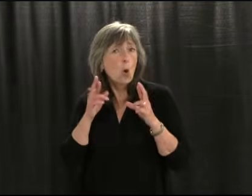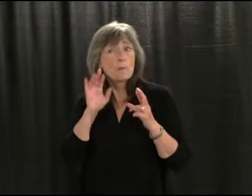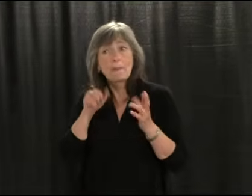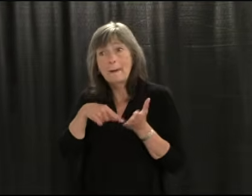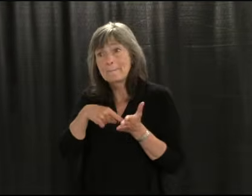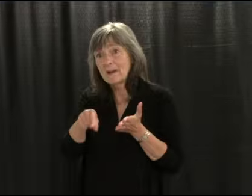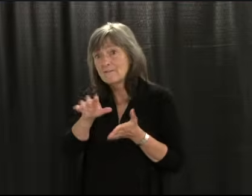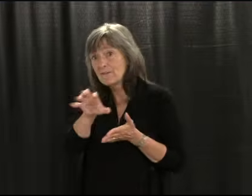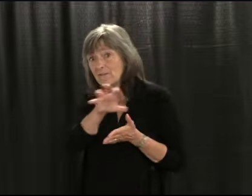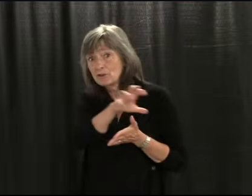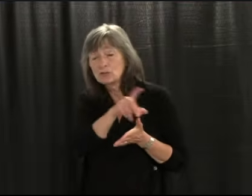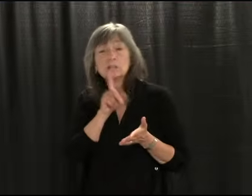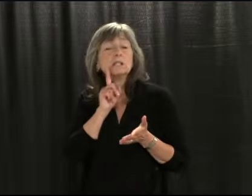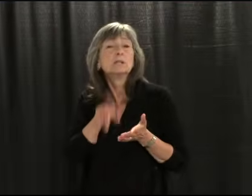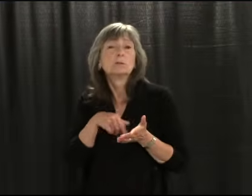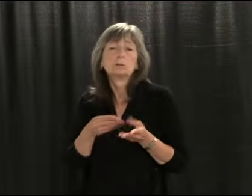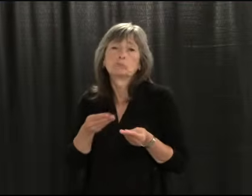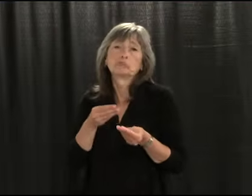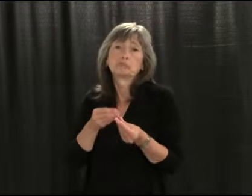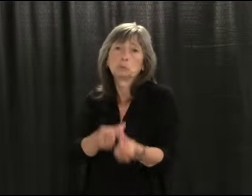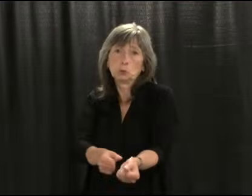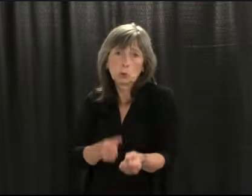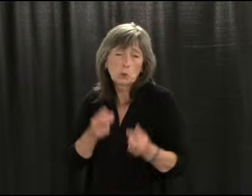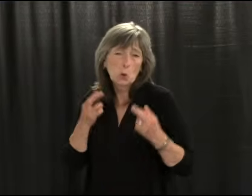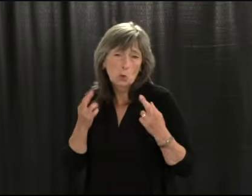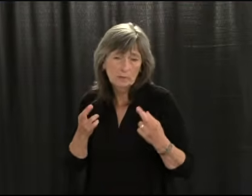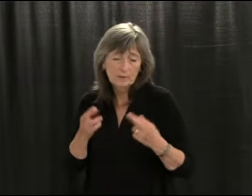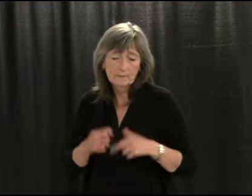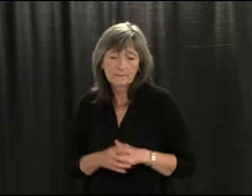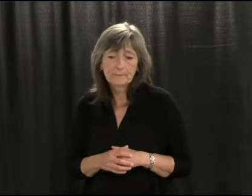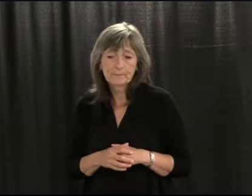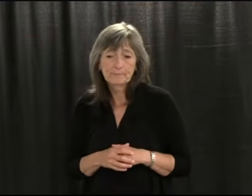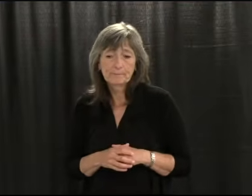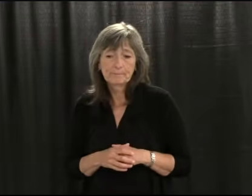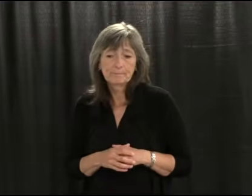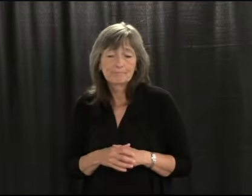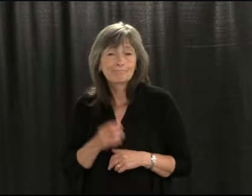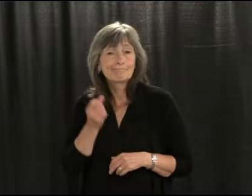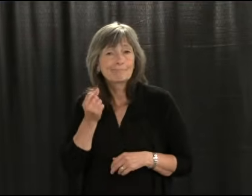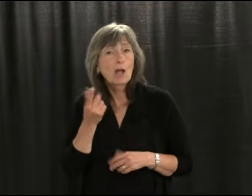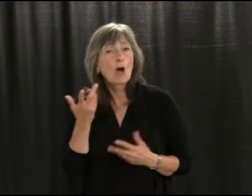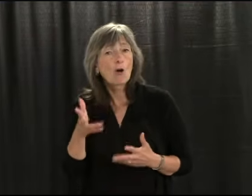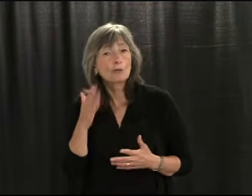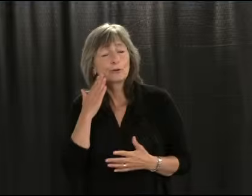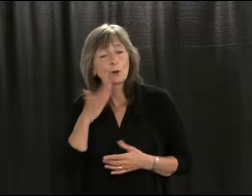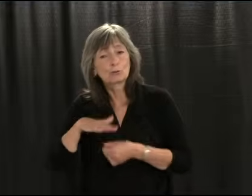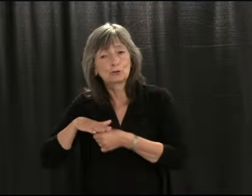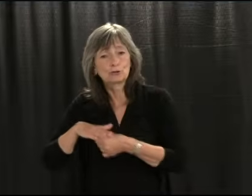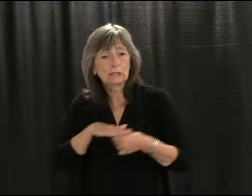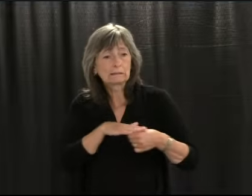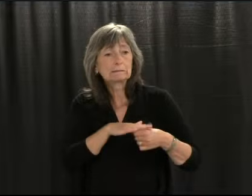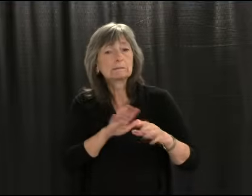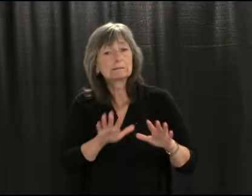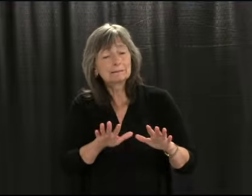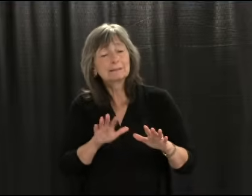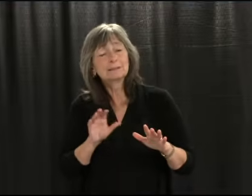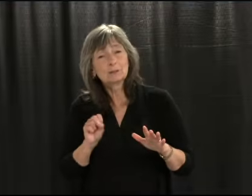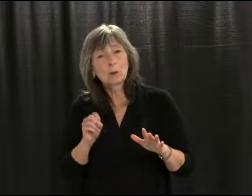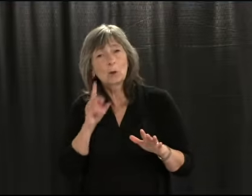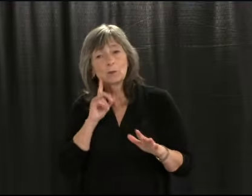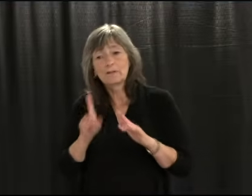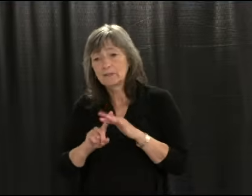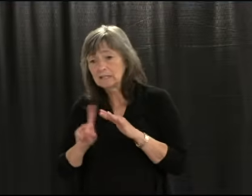as stress-free as possible, bearing in mind the levels of stress that people who are in